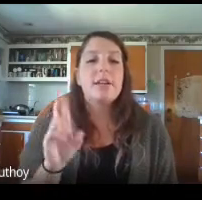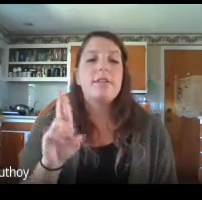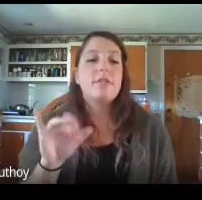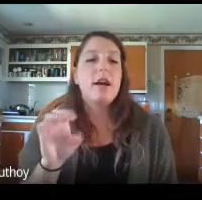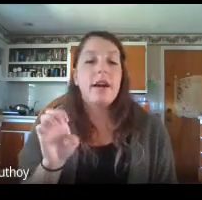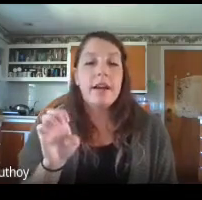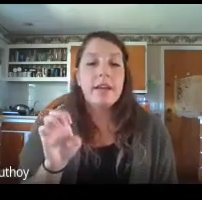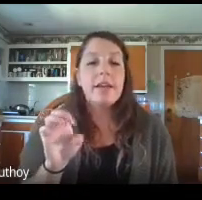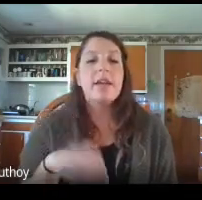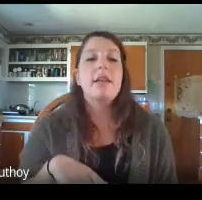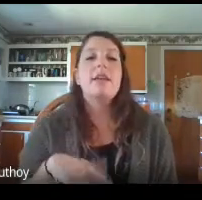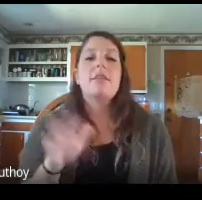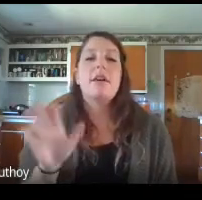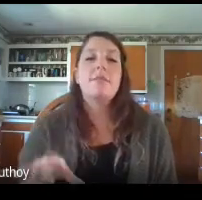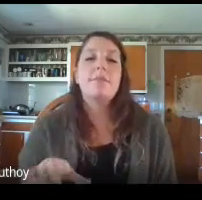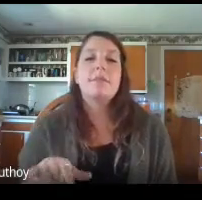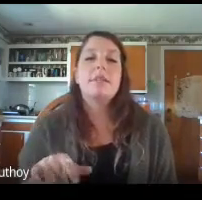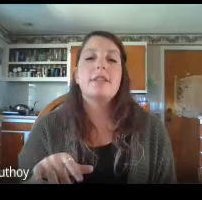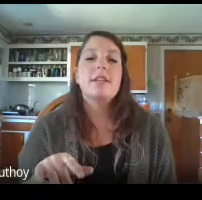bread, rye.